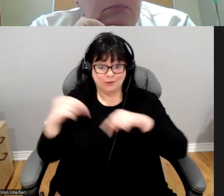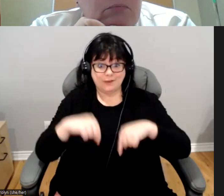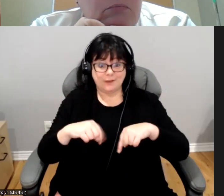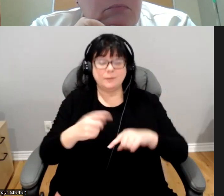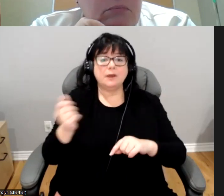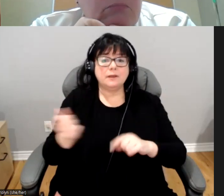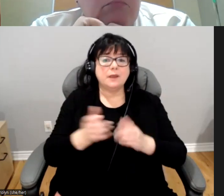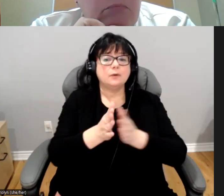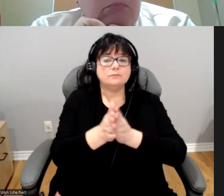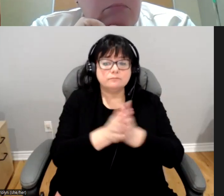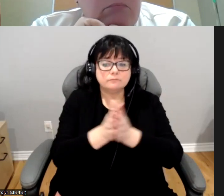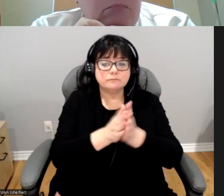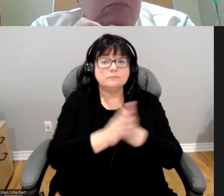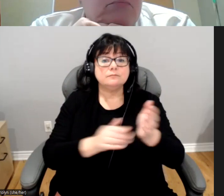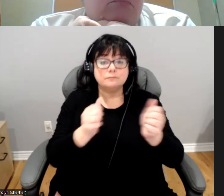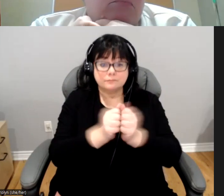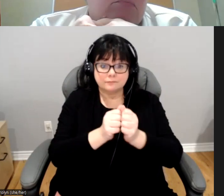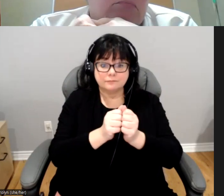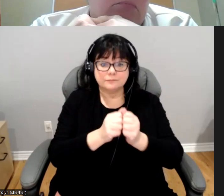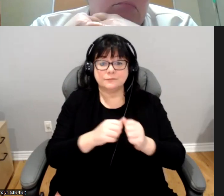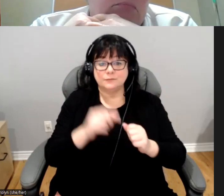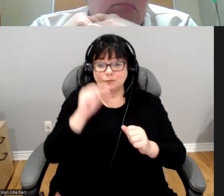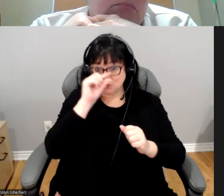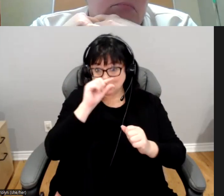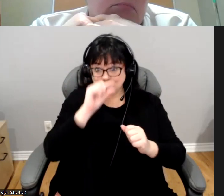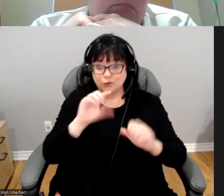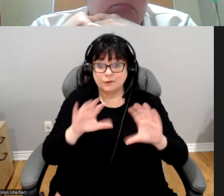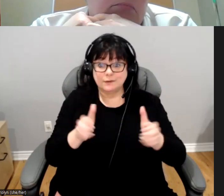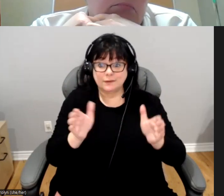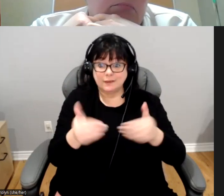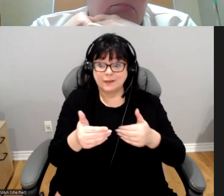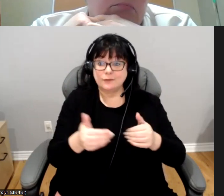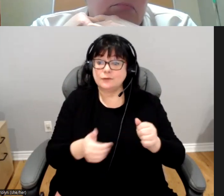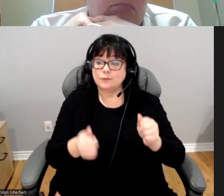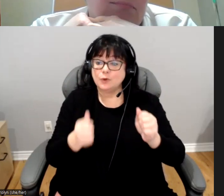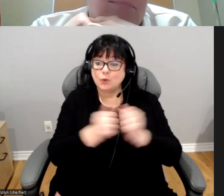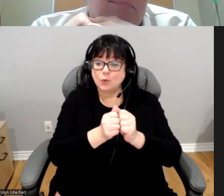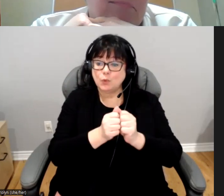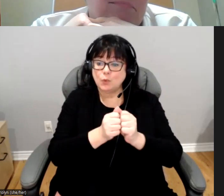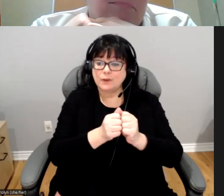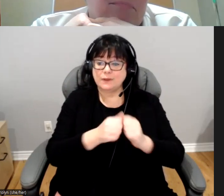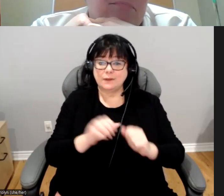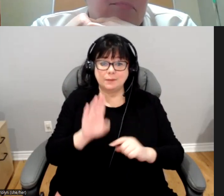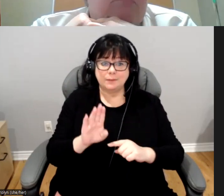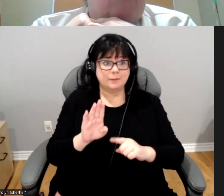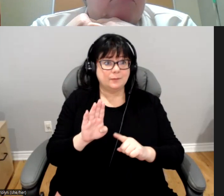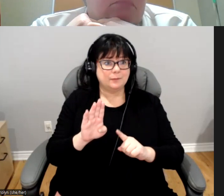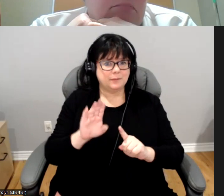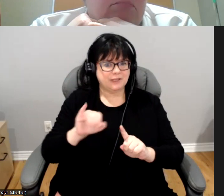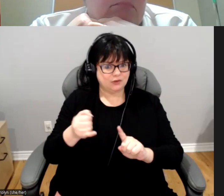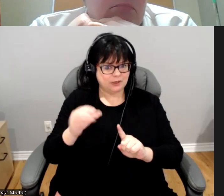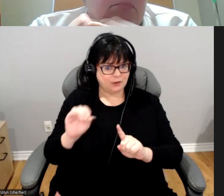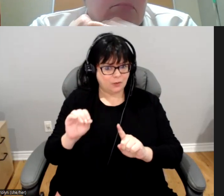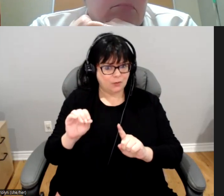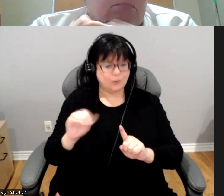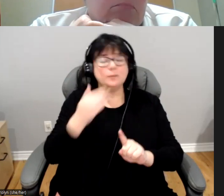with the BJOR program. And we took the opportunity, because they're also ETCs that evaluate BJO applications